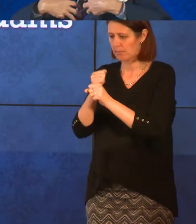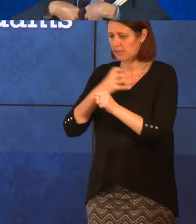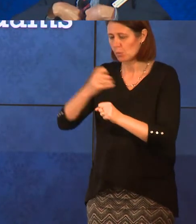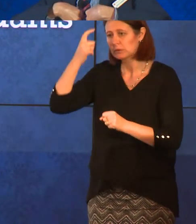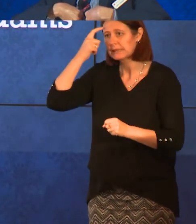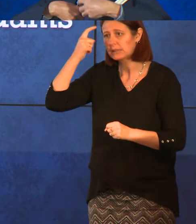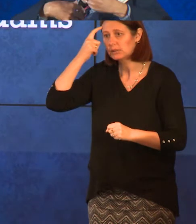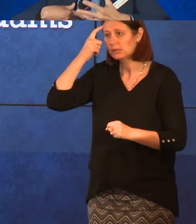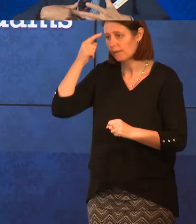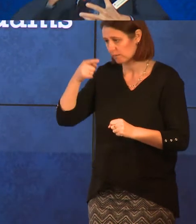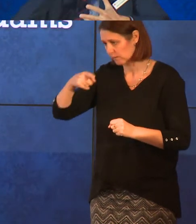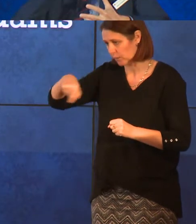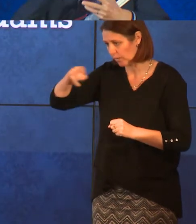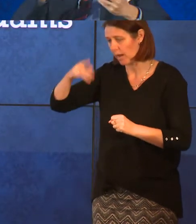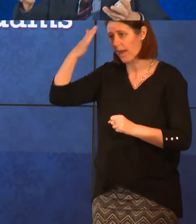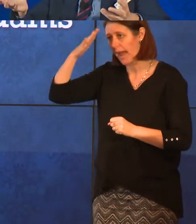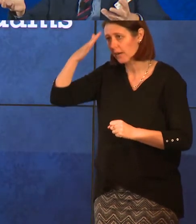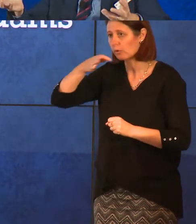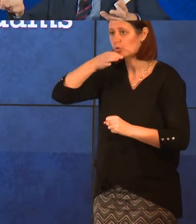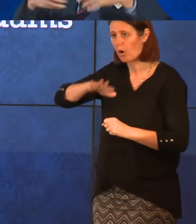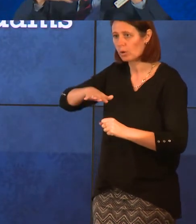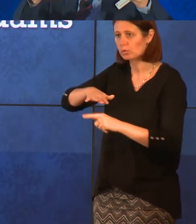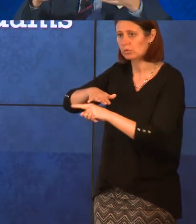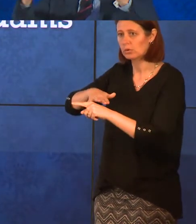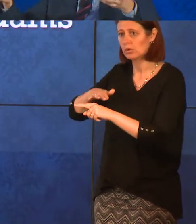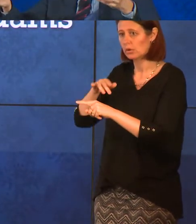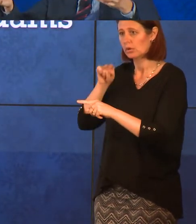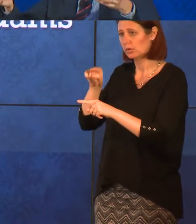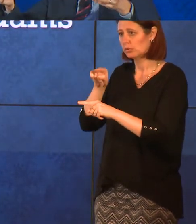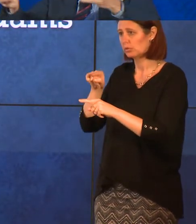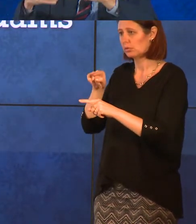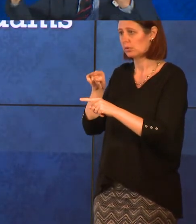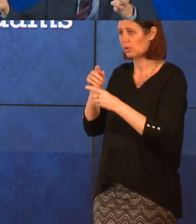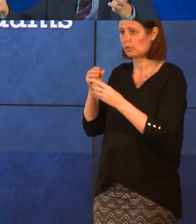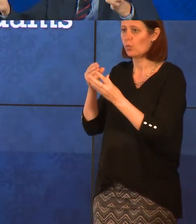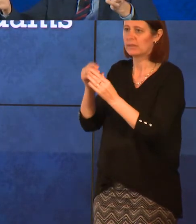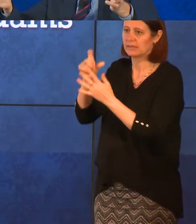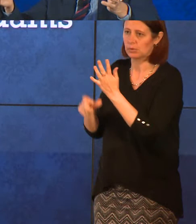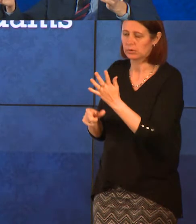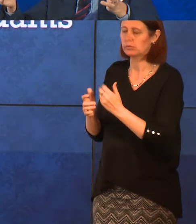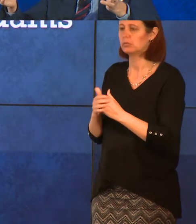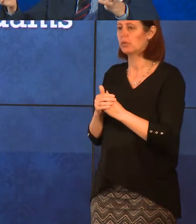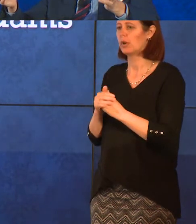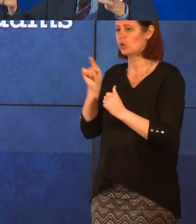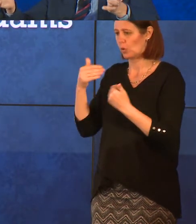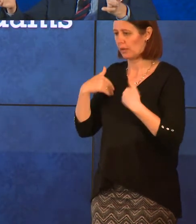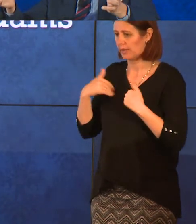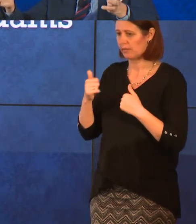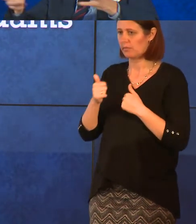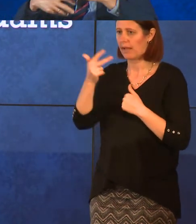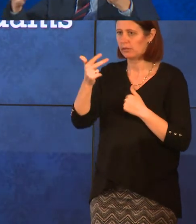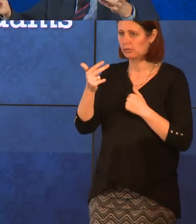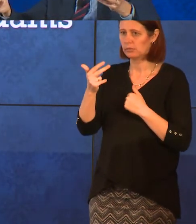sense for them and for their adult child, family member, adult child with a disability to live with 8, 9, 10